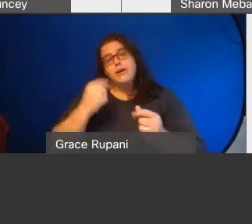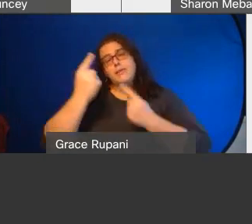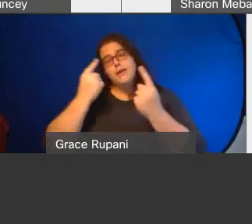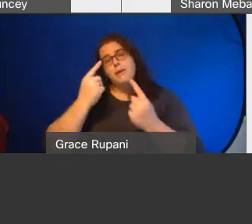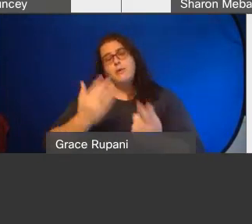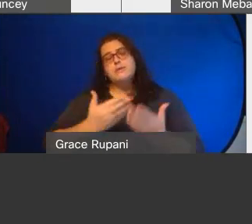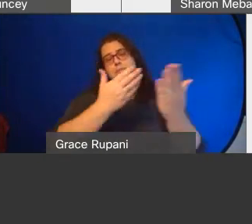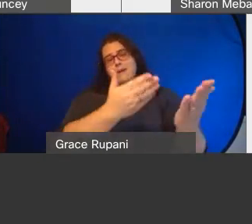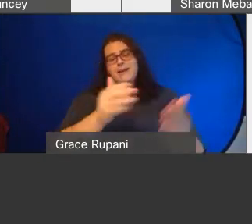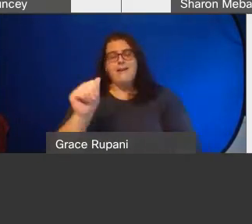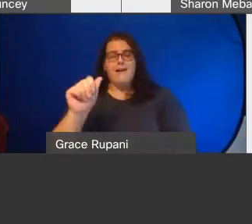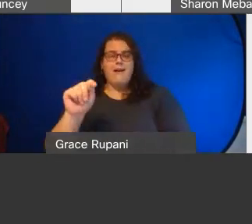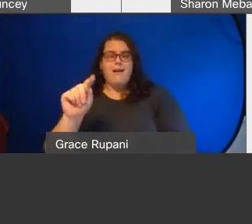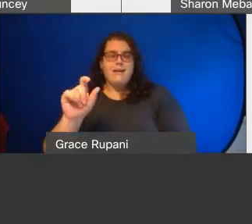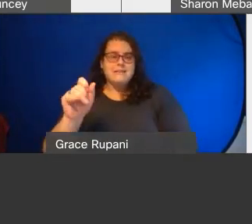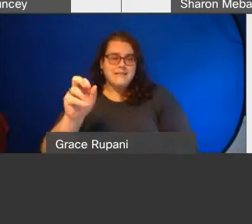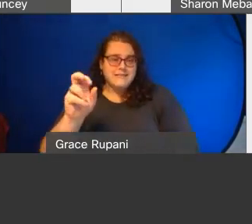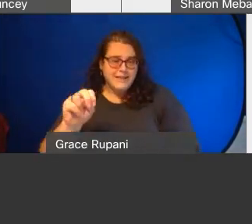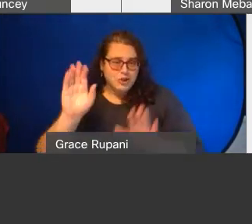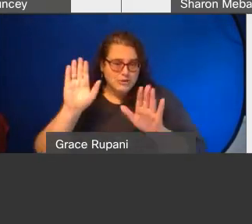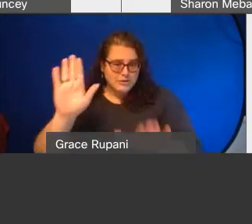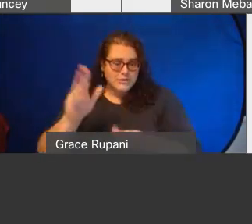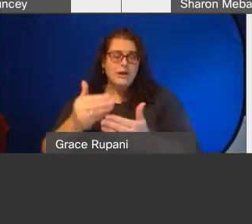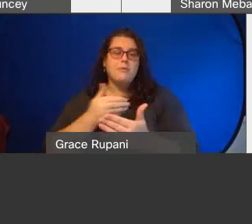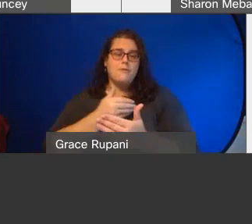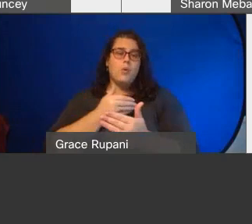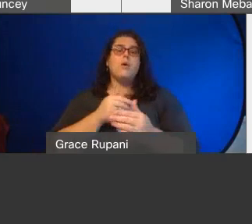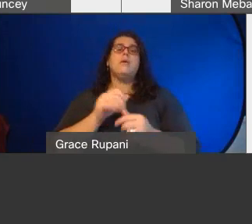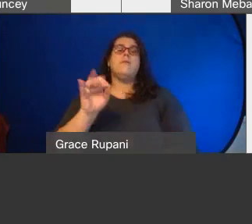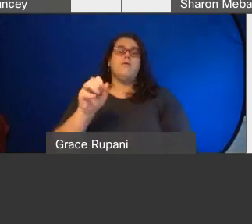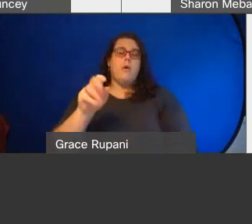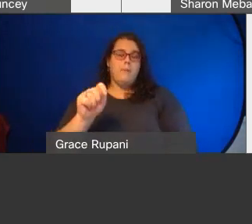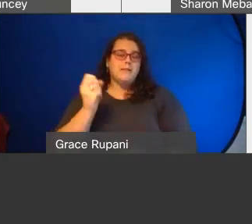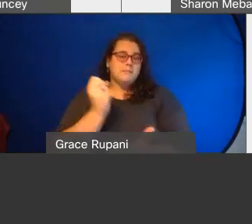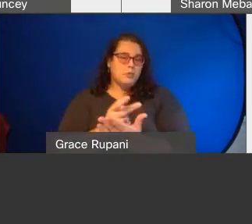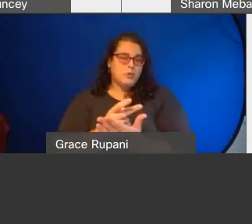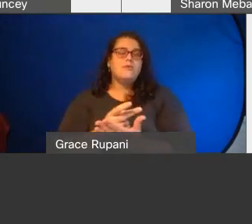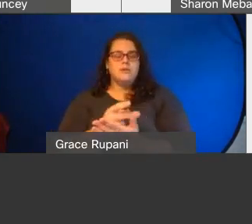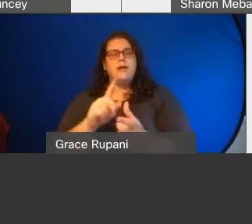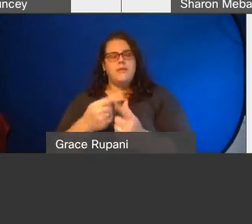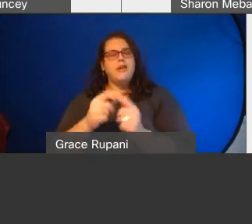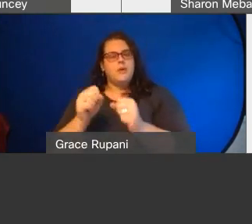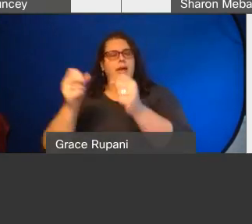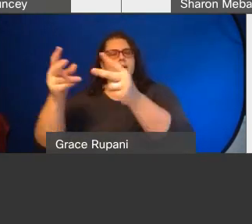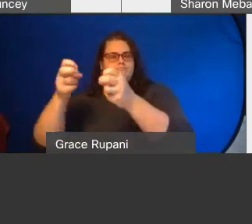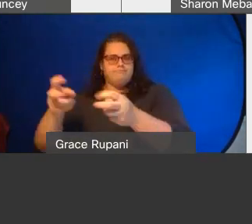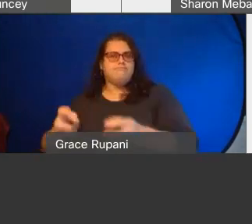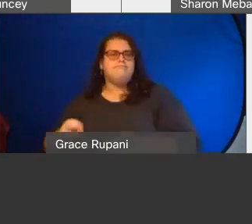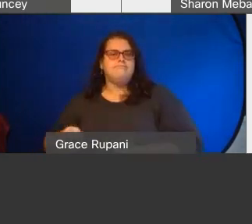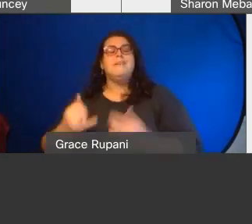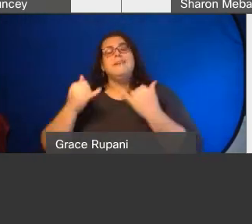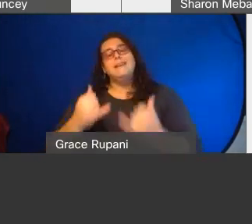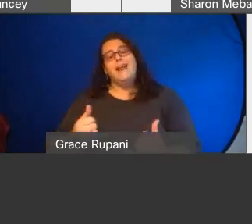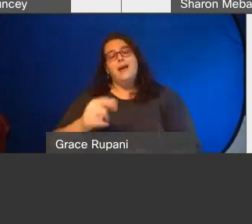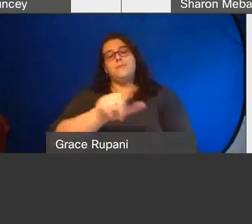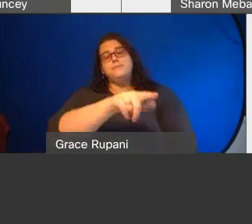the format we submitted approved. I'm going to move to my colleague Kirk Dobson, who would like to